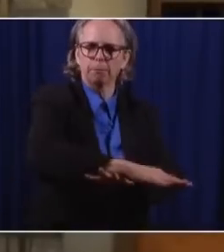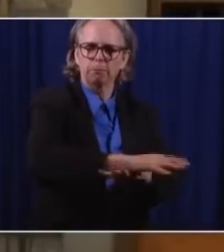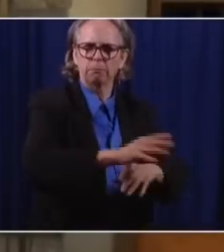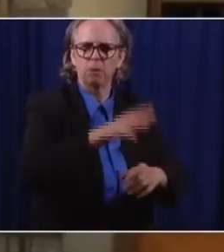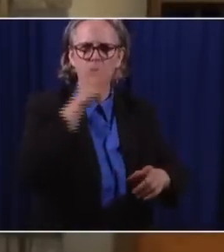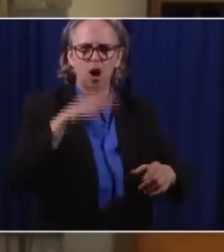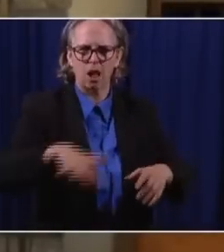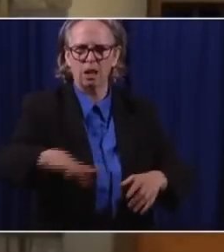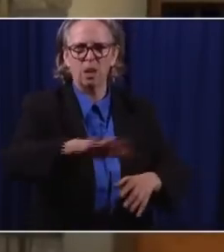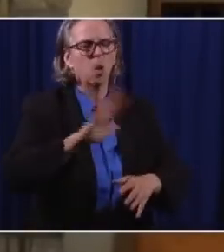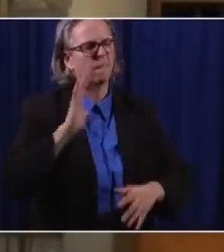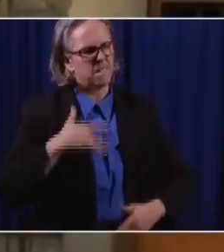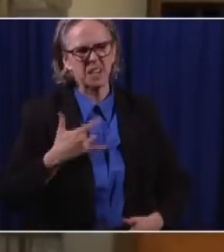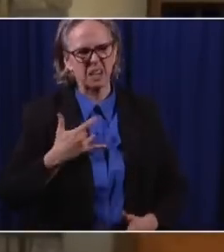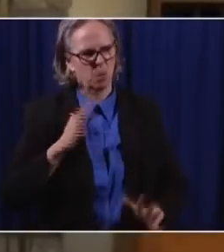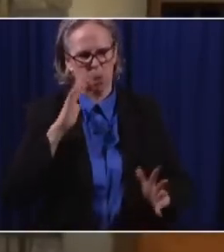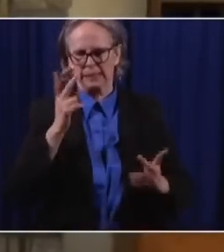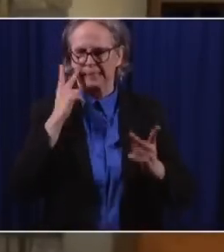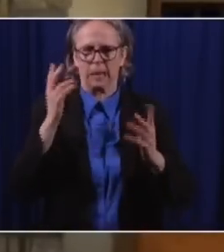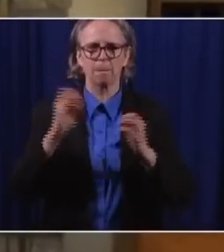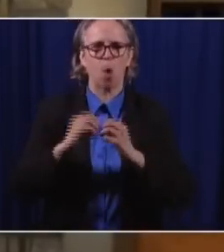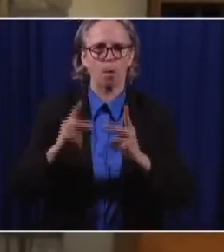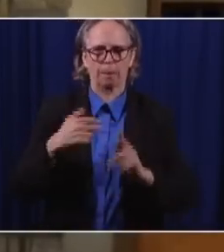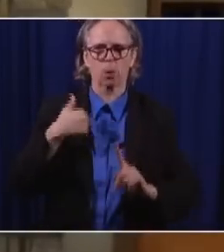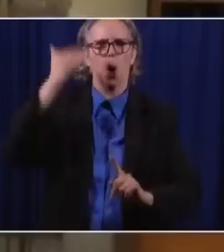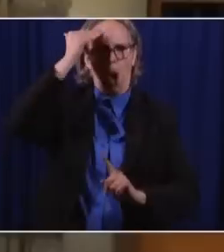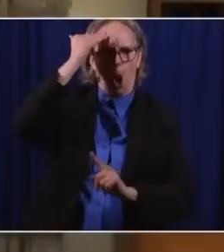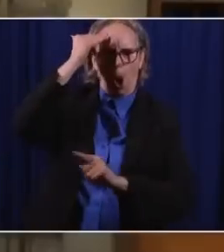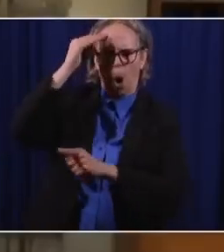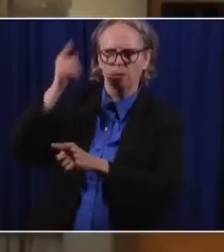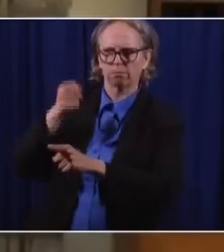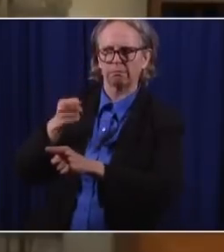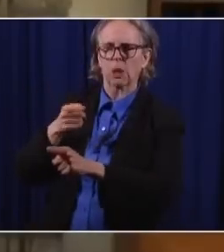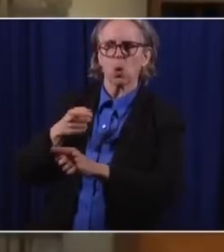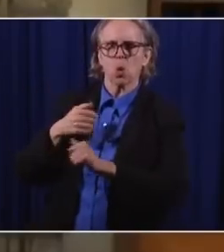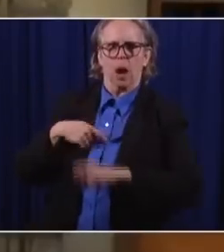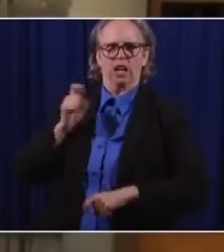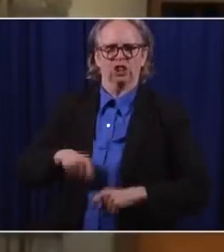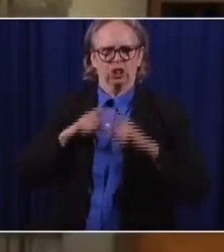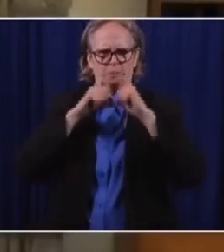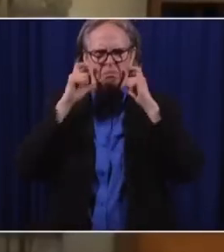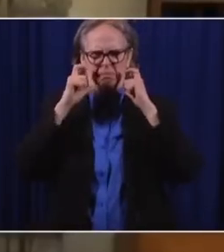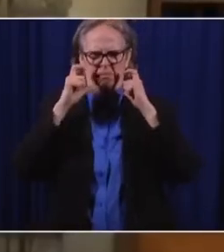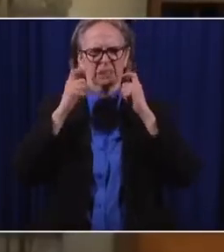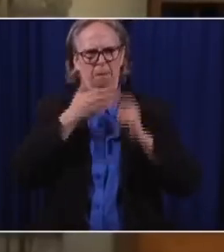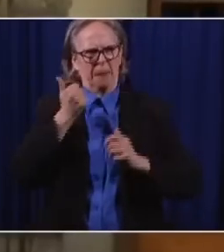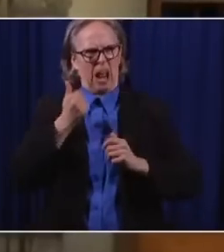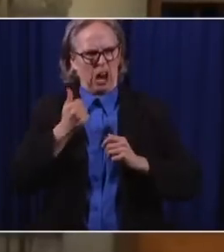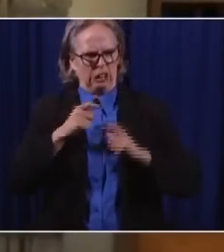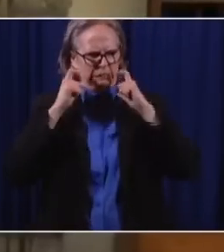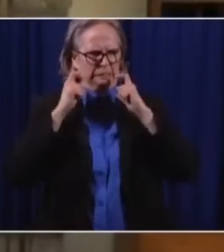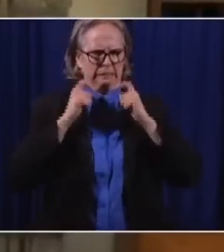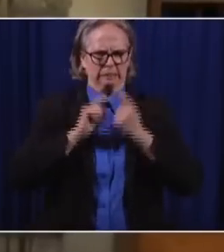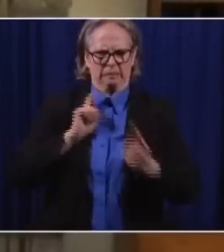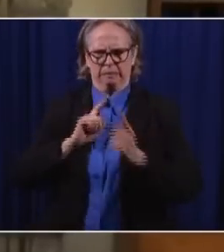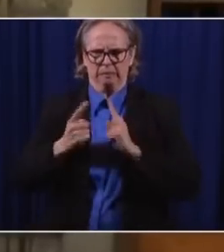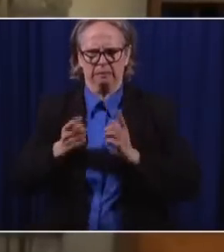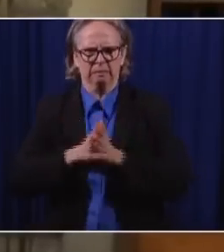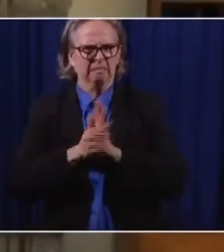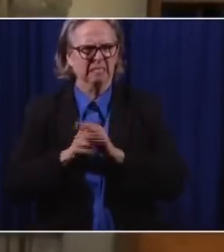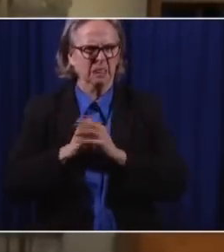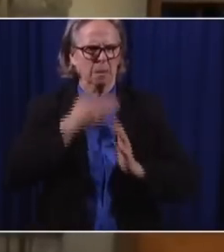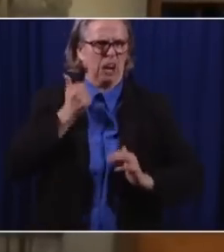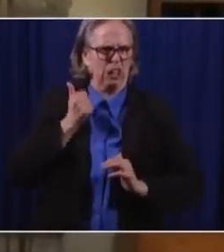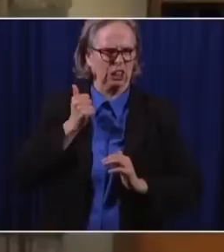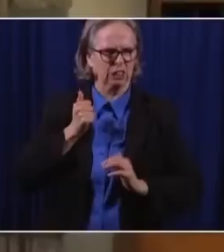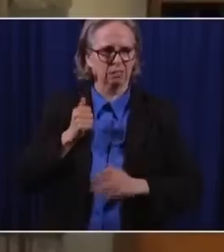more smart decisions being made. But there are some things that, we're looking at doing. I'm